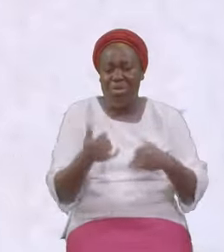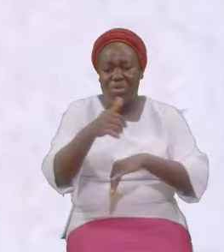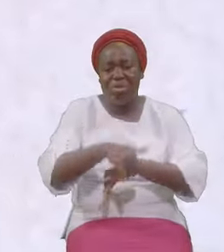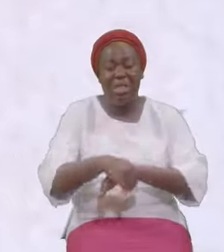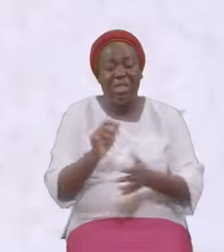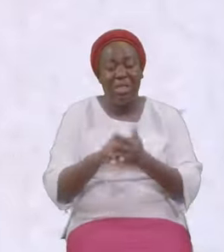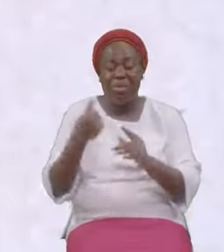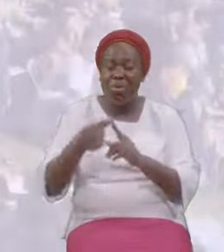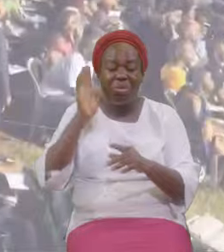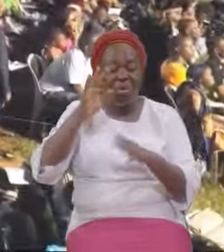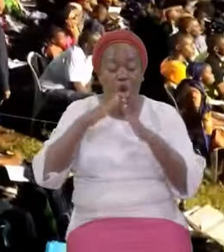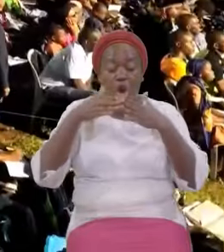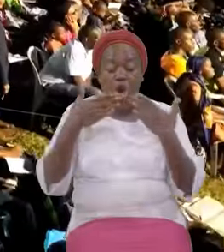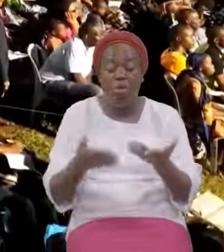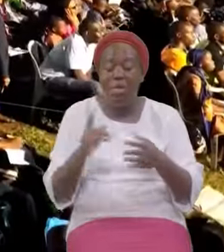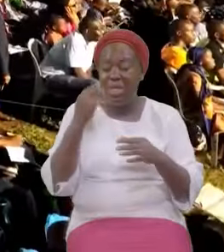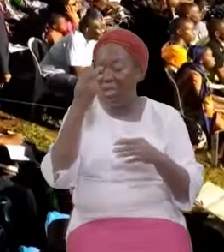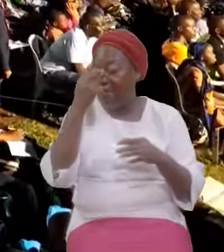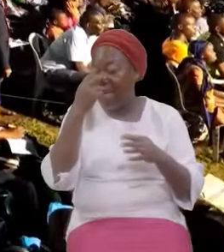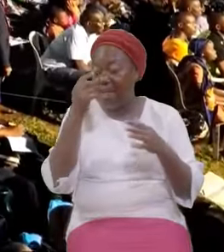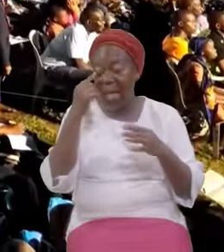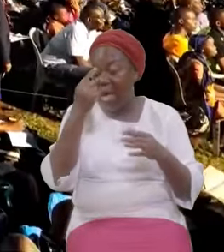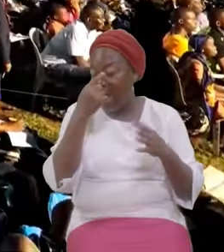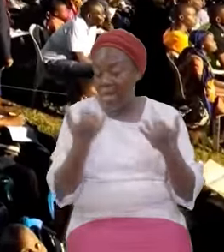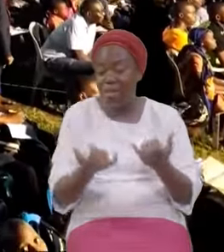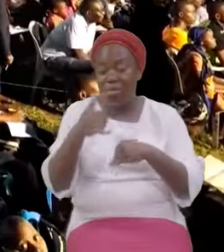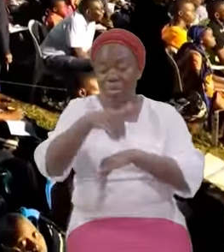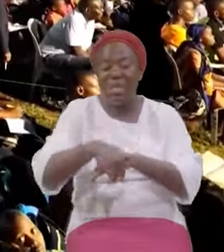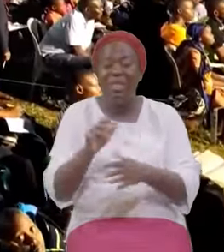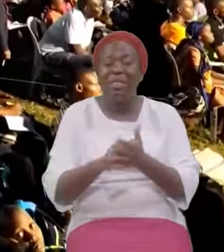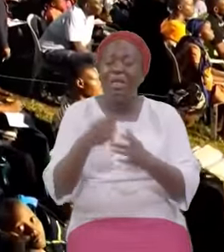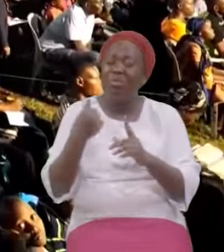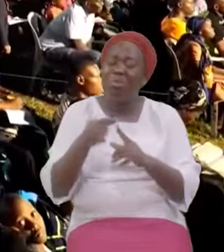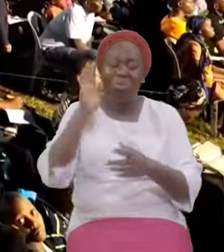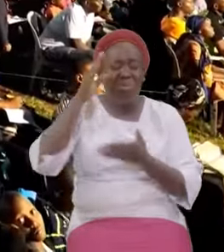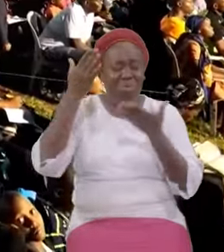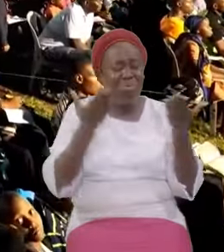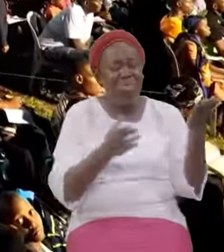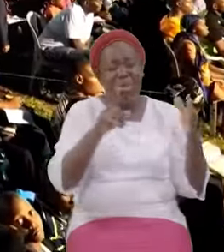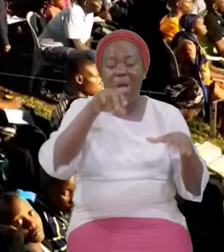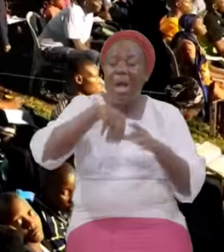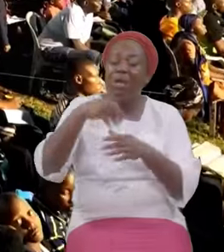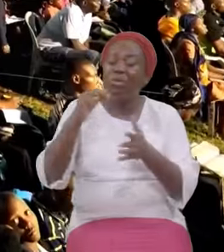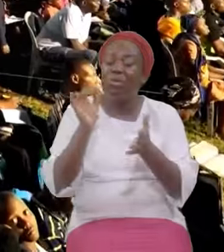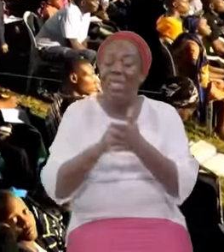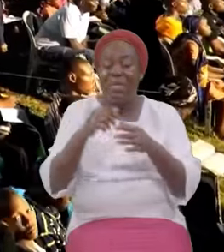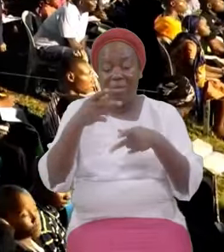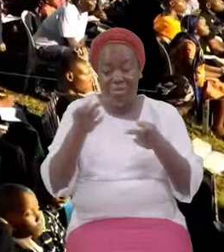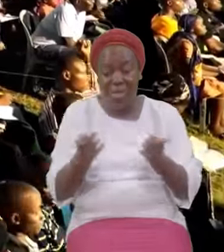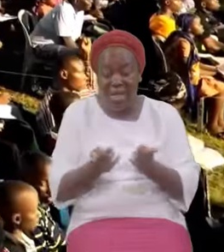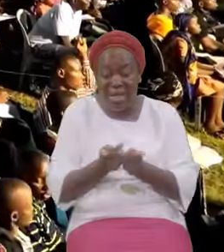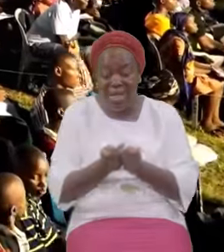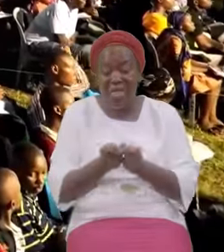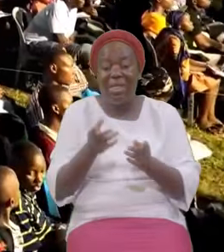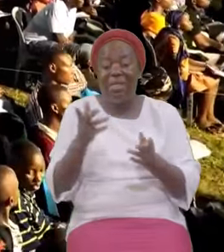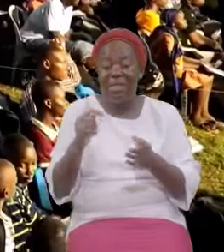tonight. That word will get you out of that place the disease had possessed you